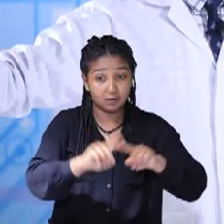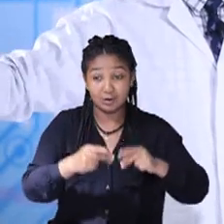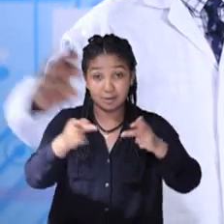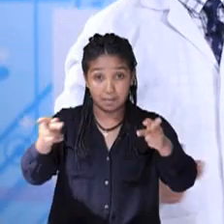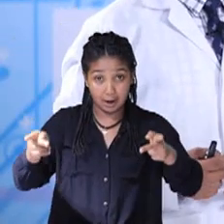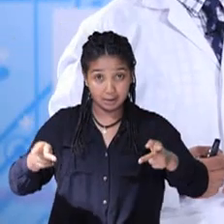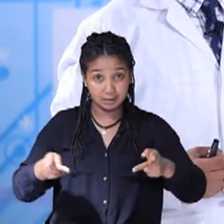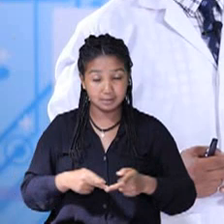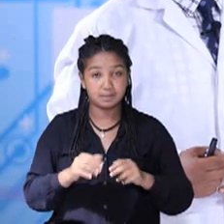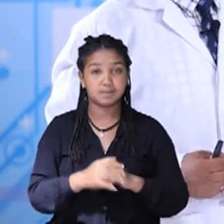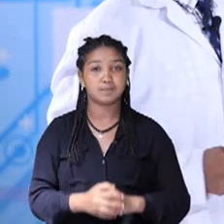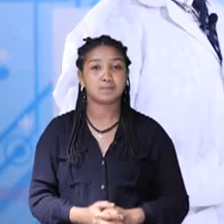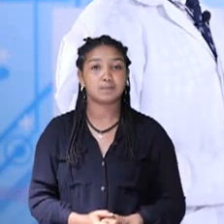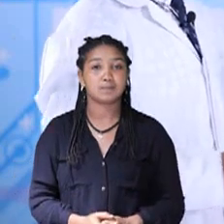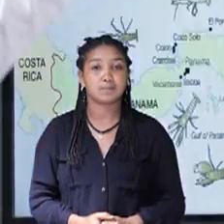different places,